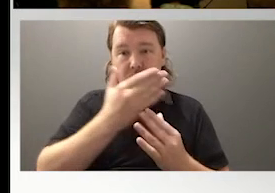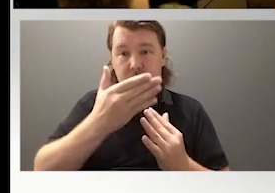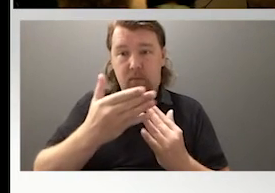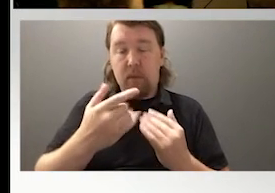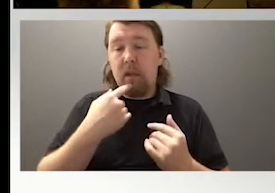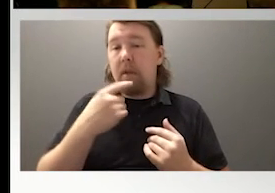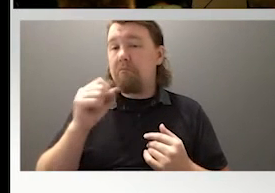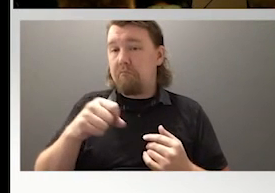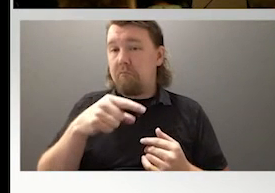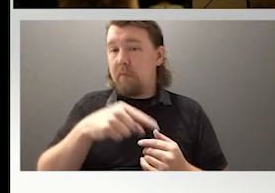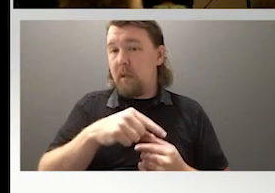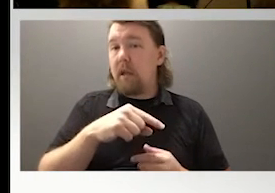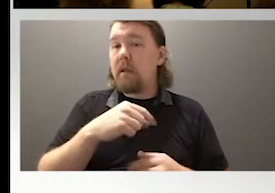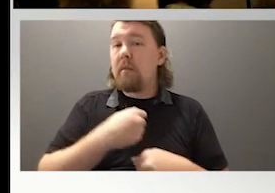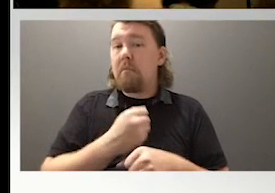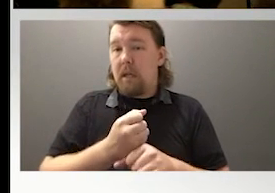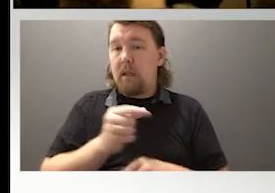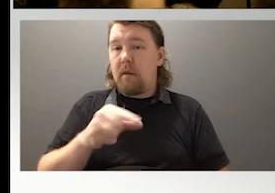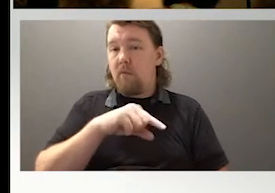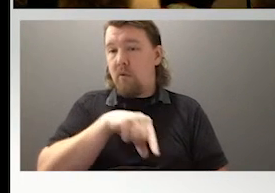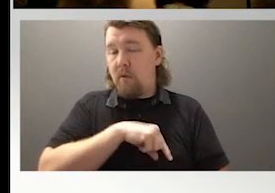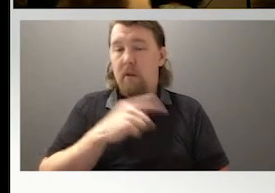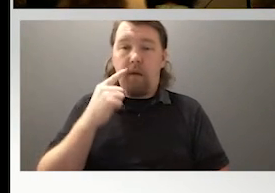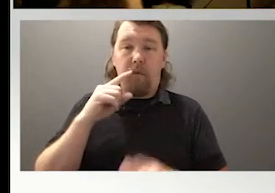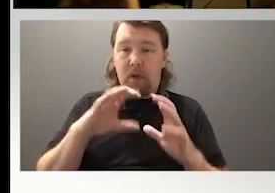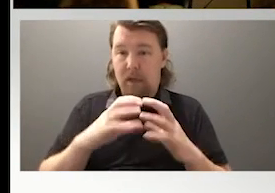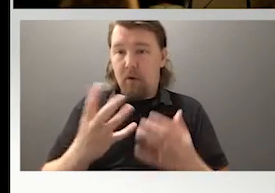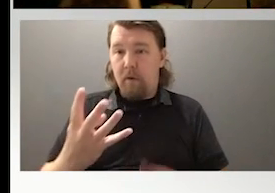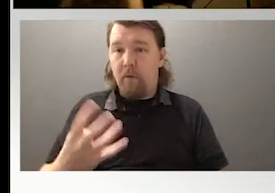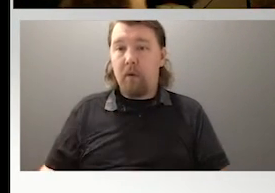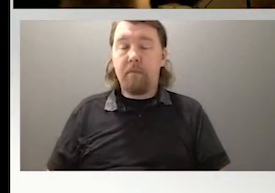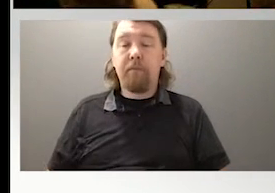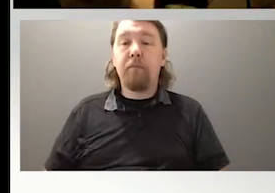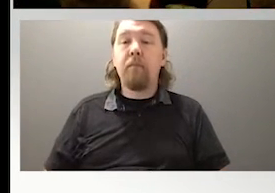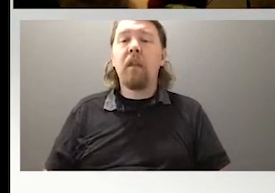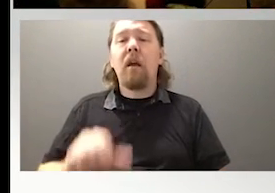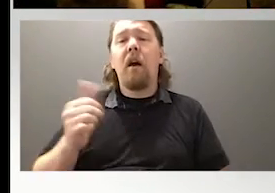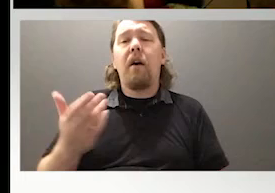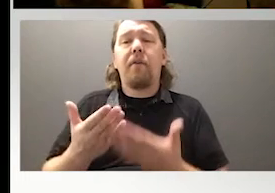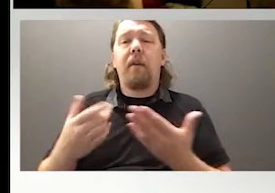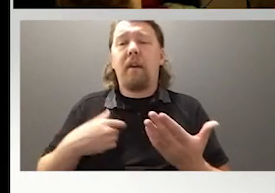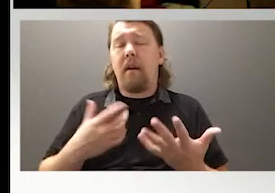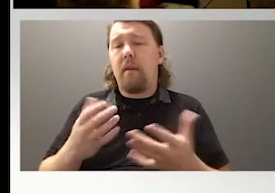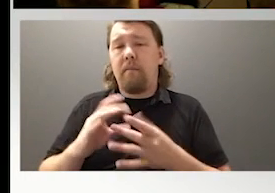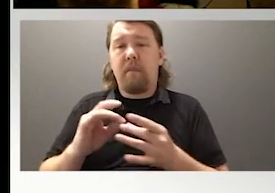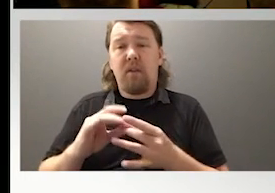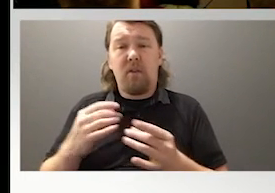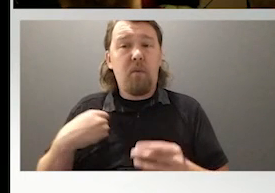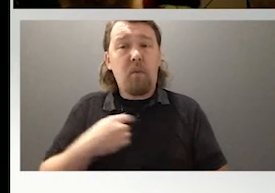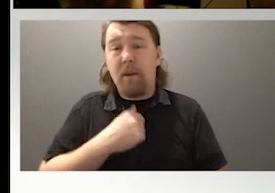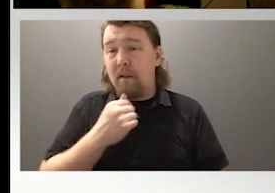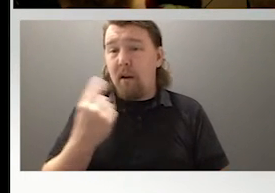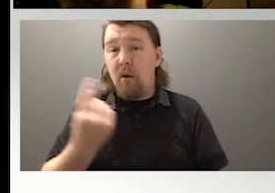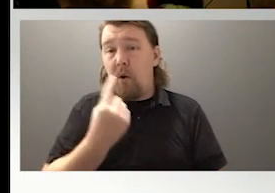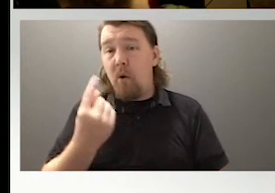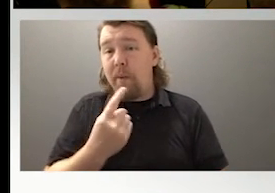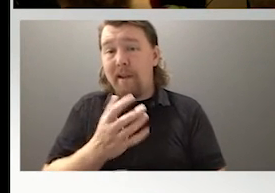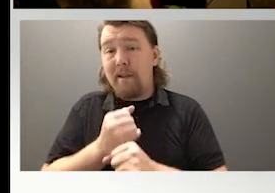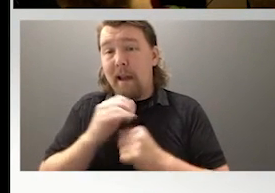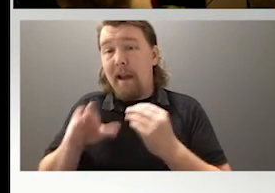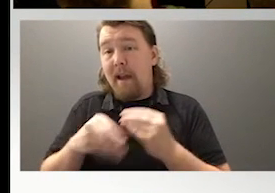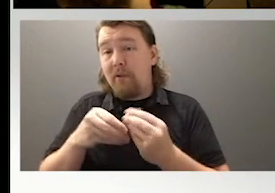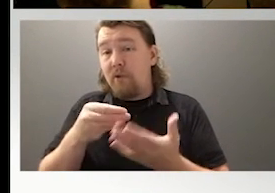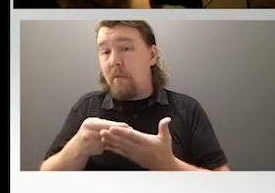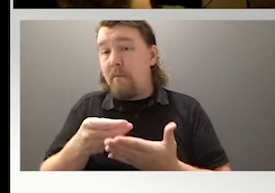a category 4. And the other thing I want to mention is we don't always get additional